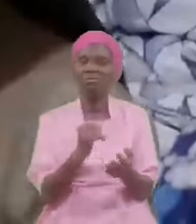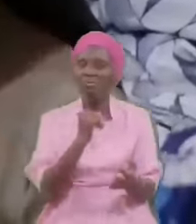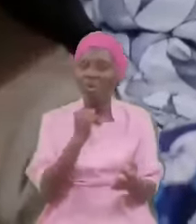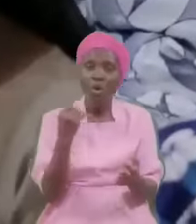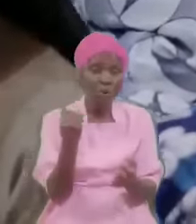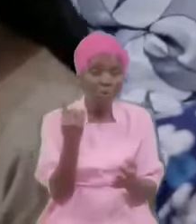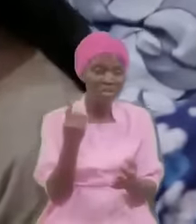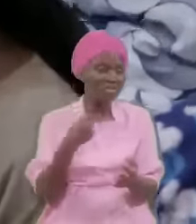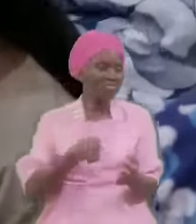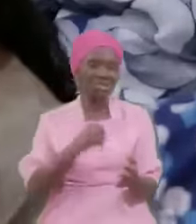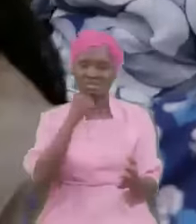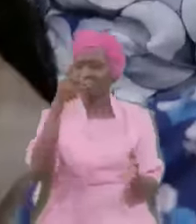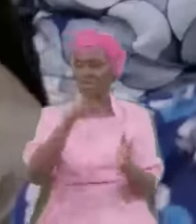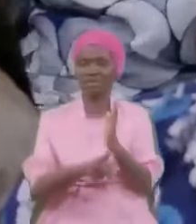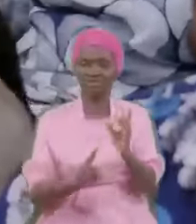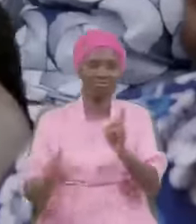Except me.